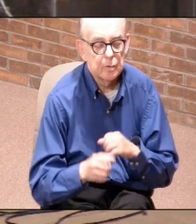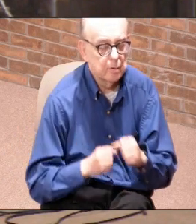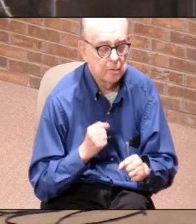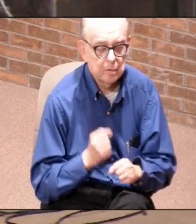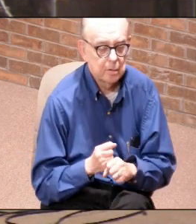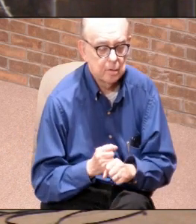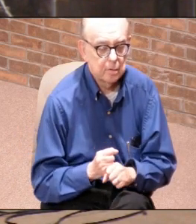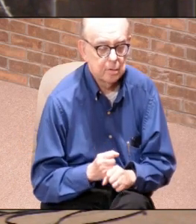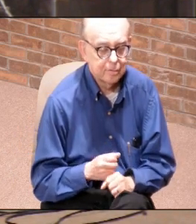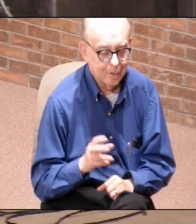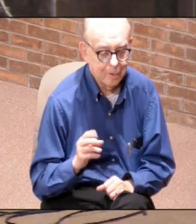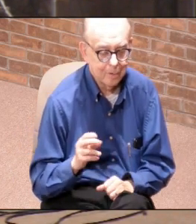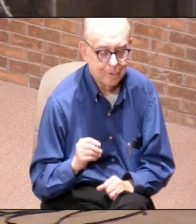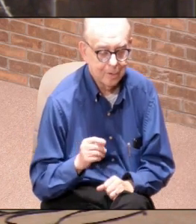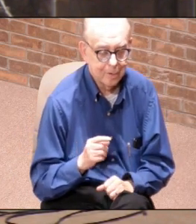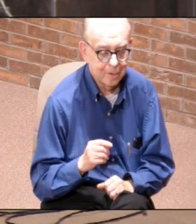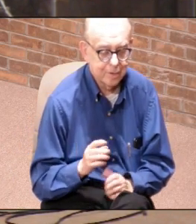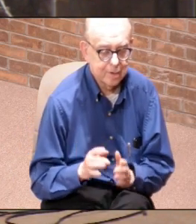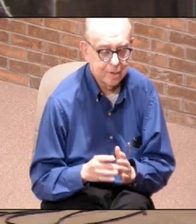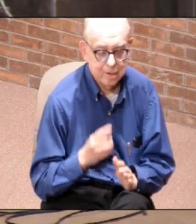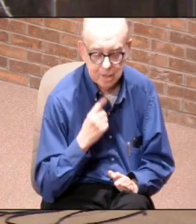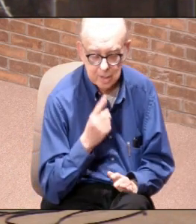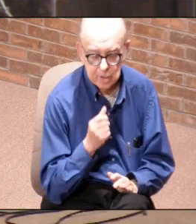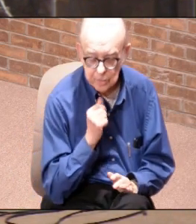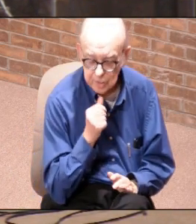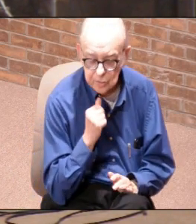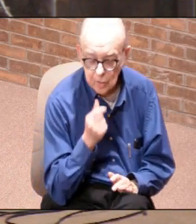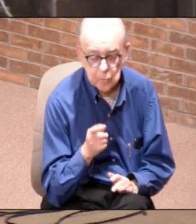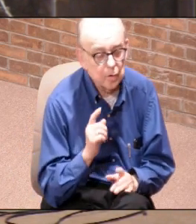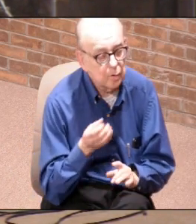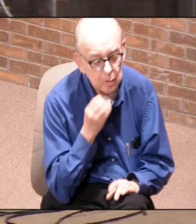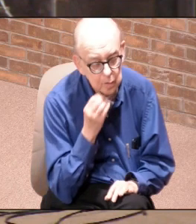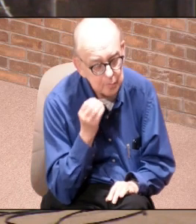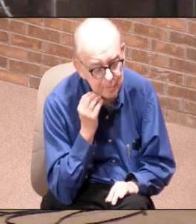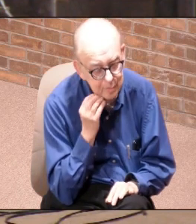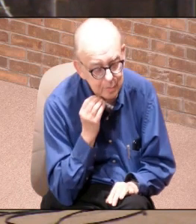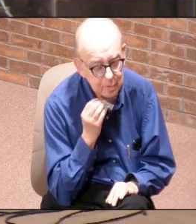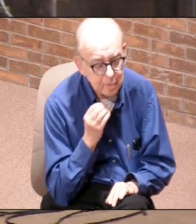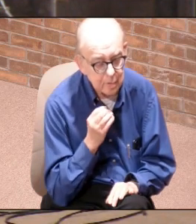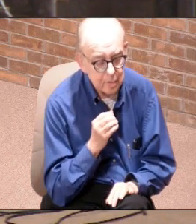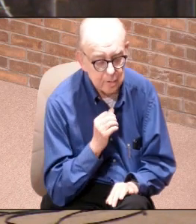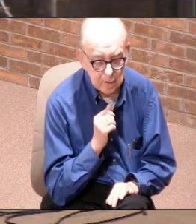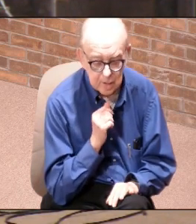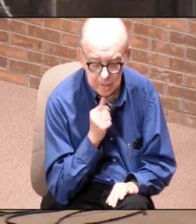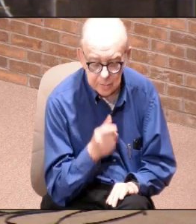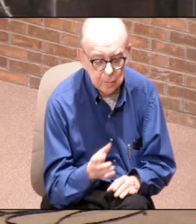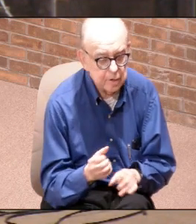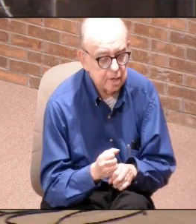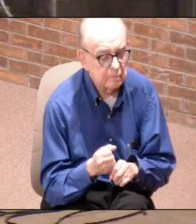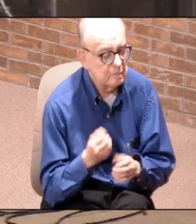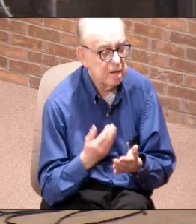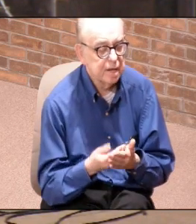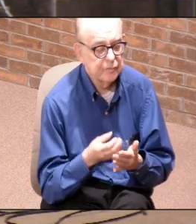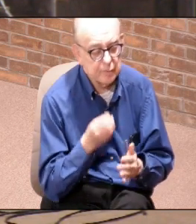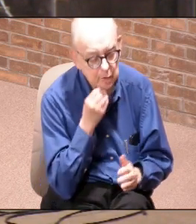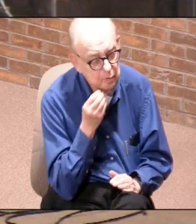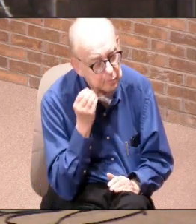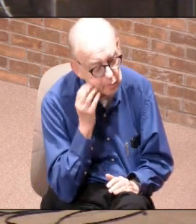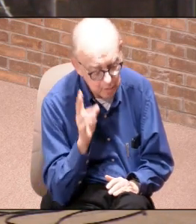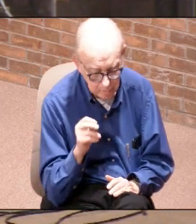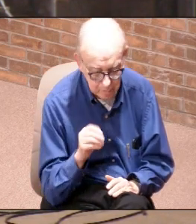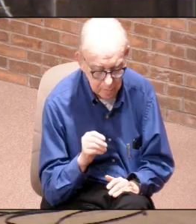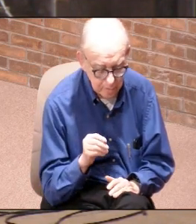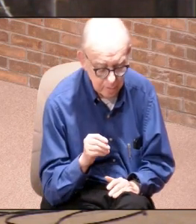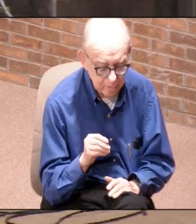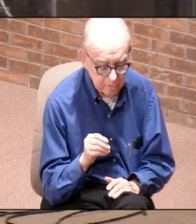No, he didn't. He said, don't even go home. Don't even go home and get money.